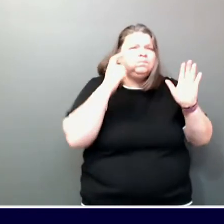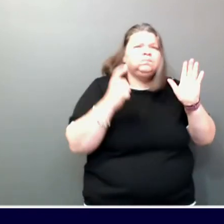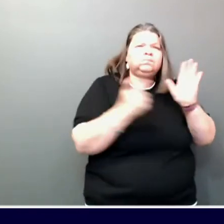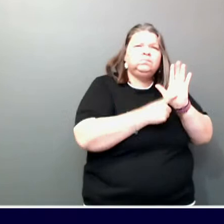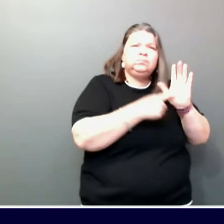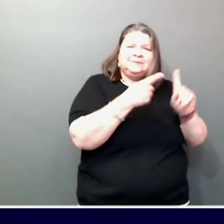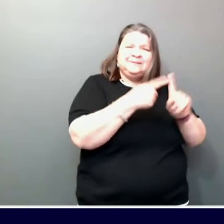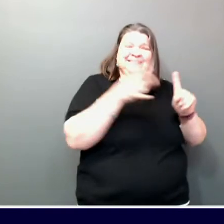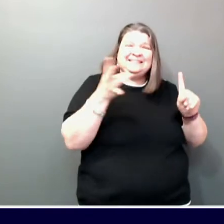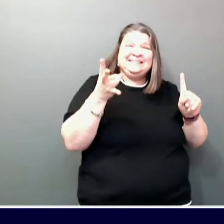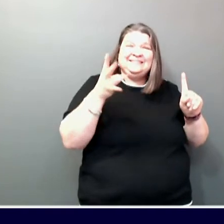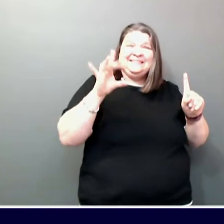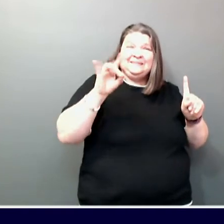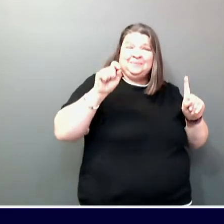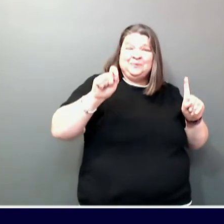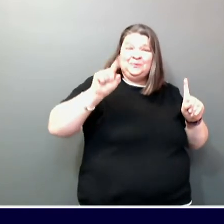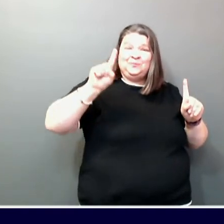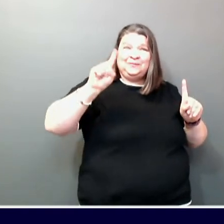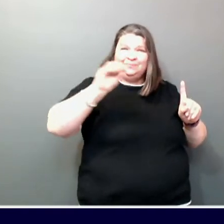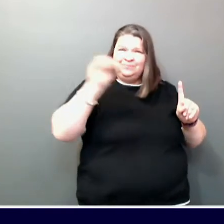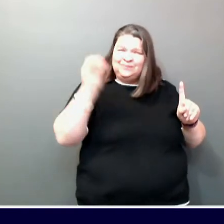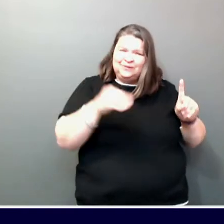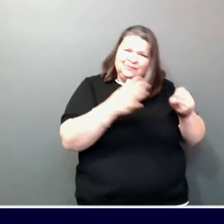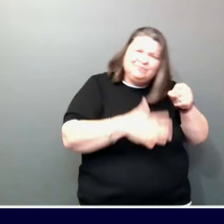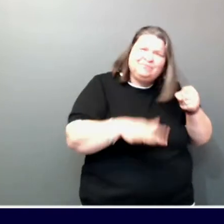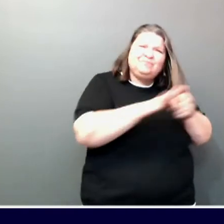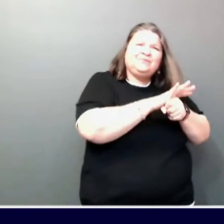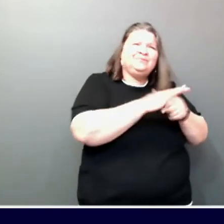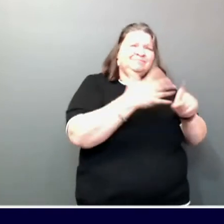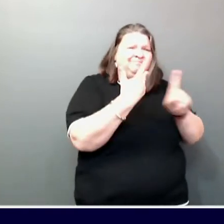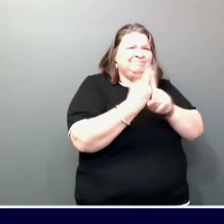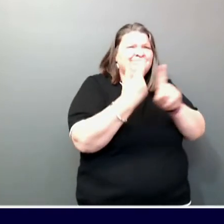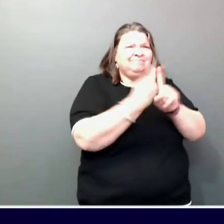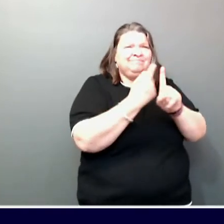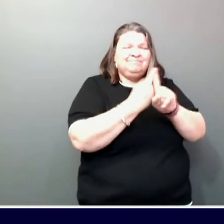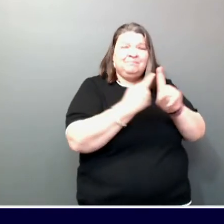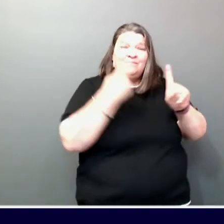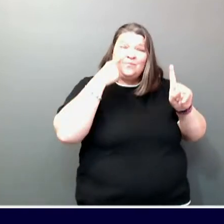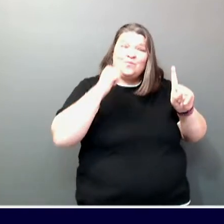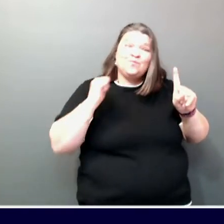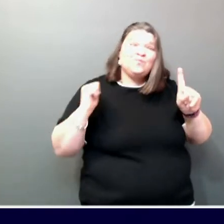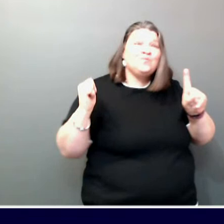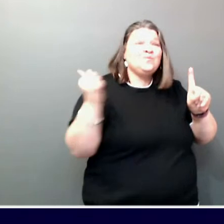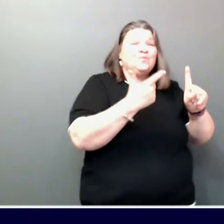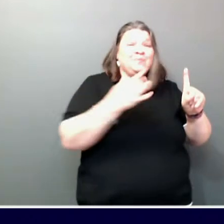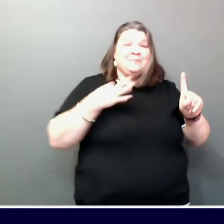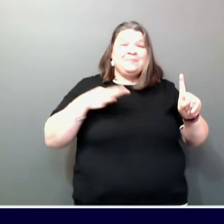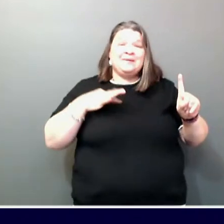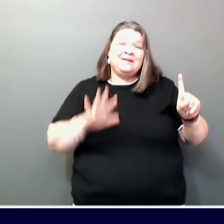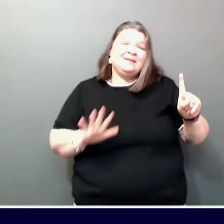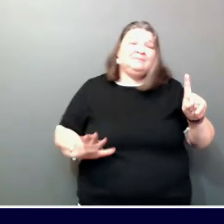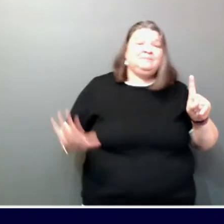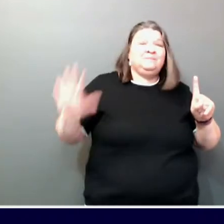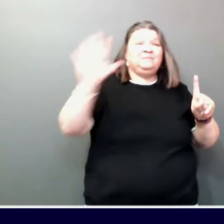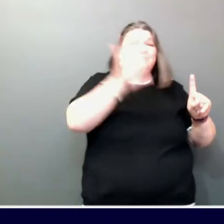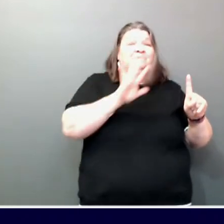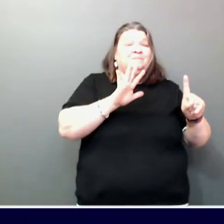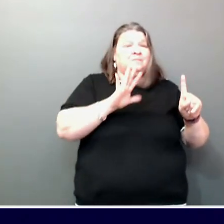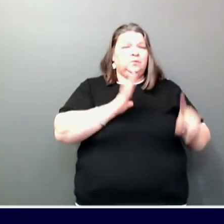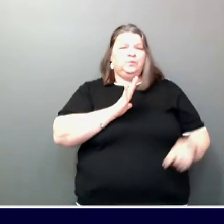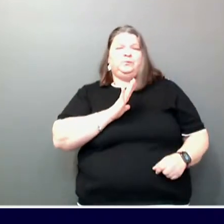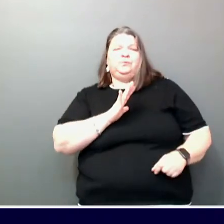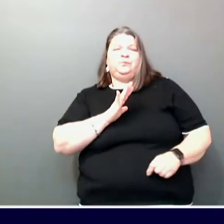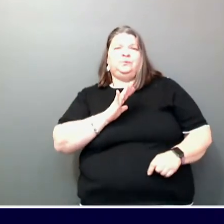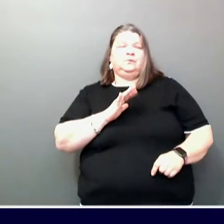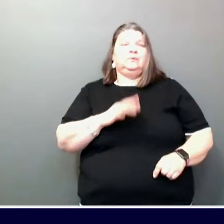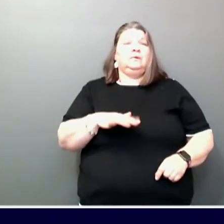78.1% fully vaccinated for every single person in our state. And of those who are fully vaccinated, 53%